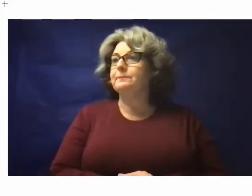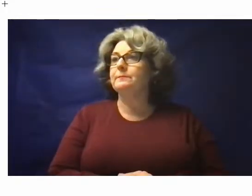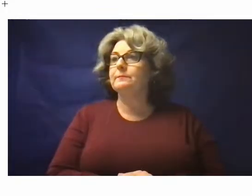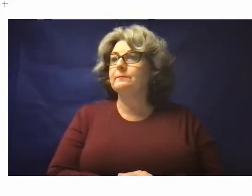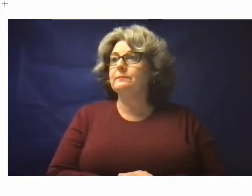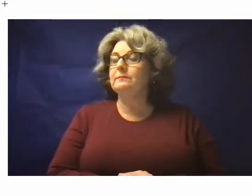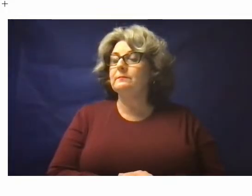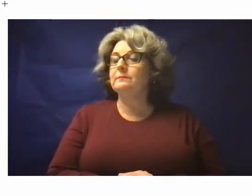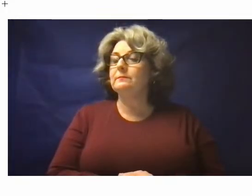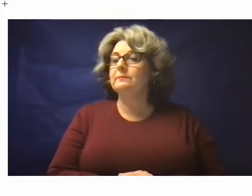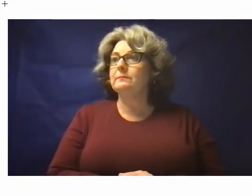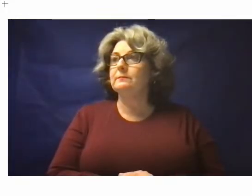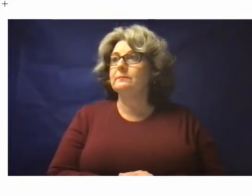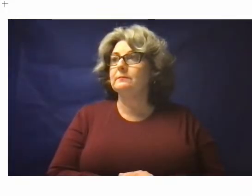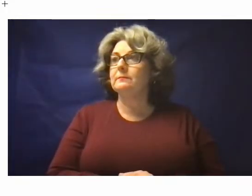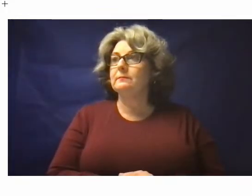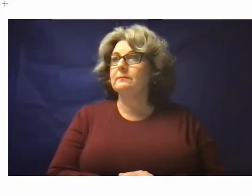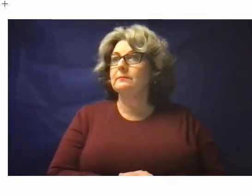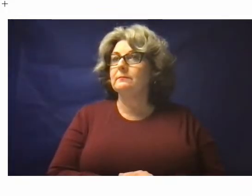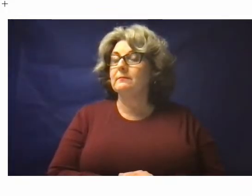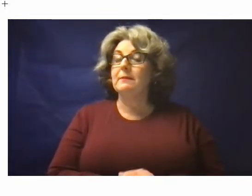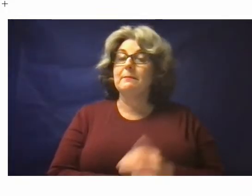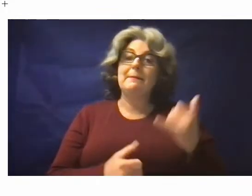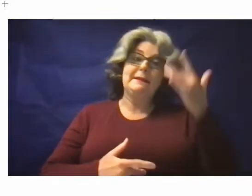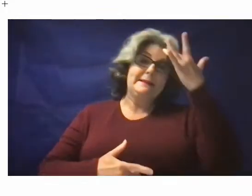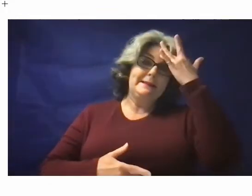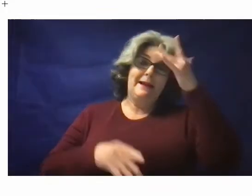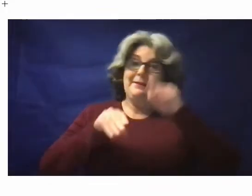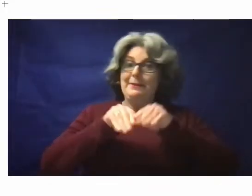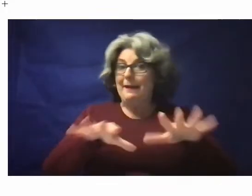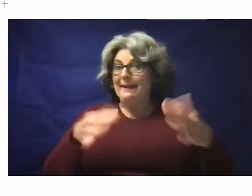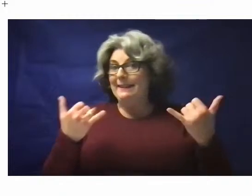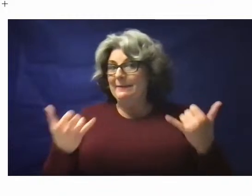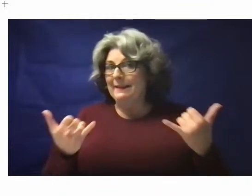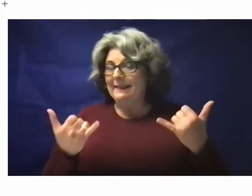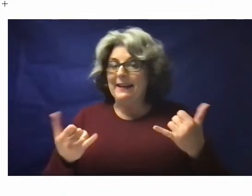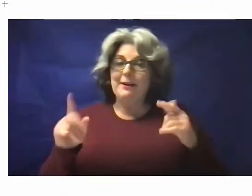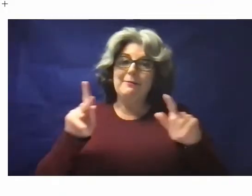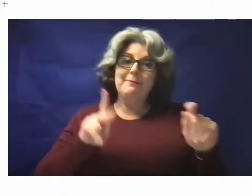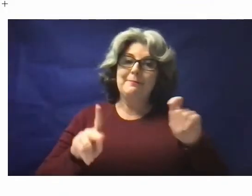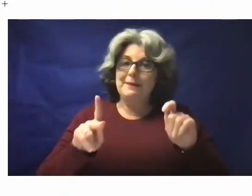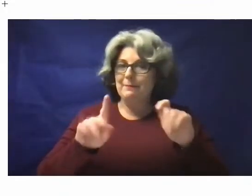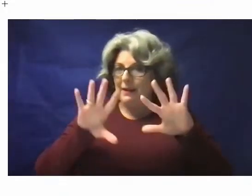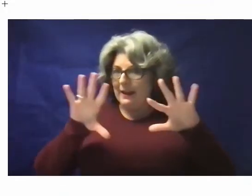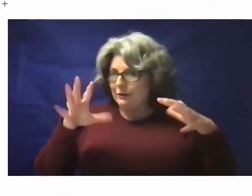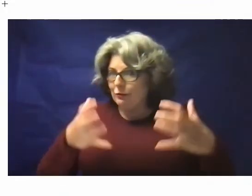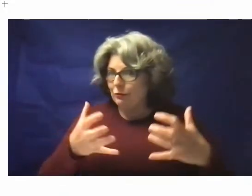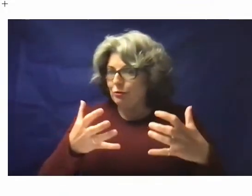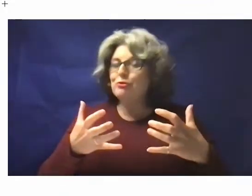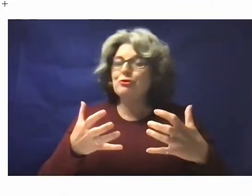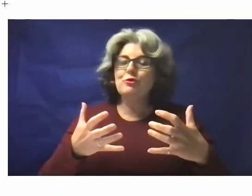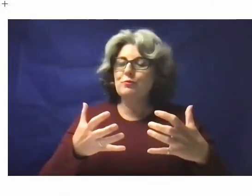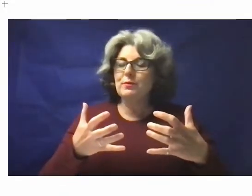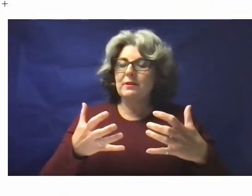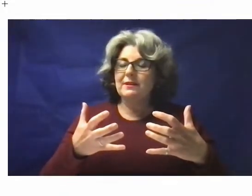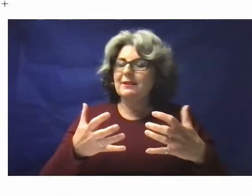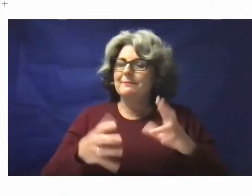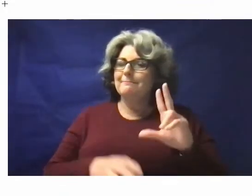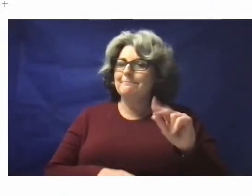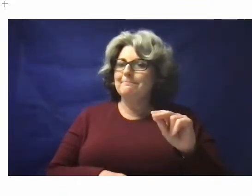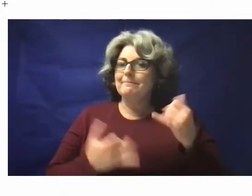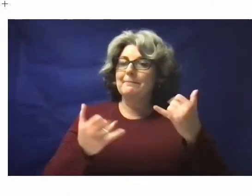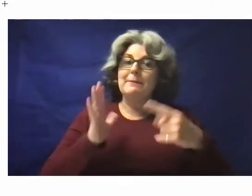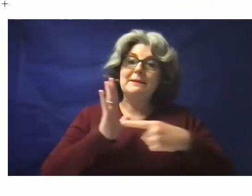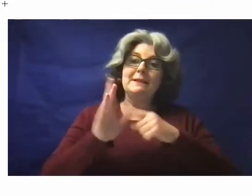For example, before pandemic, people were writing tests as a group in a big room. Sometimes people